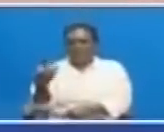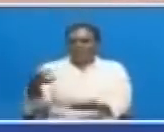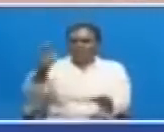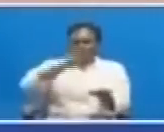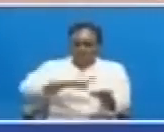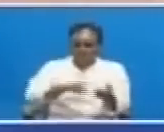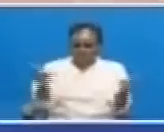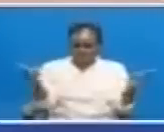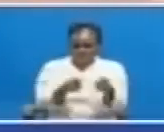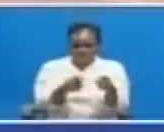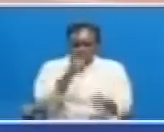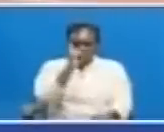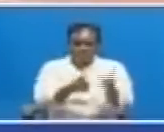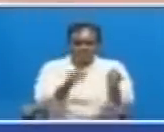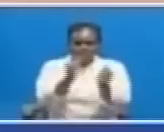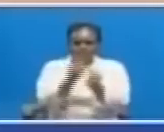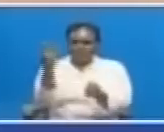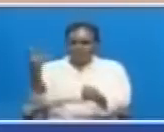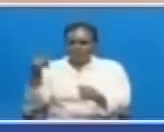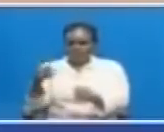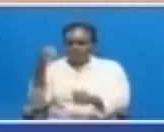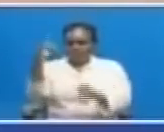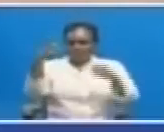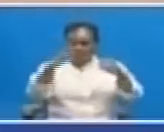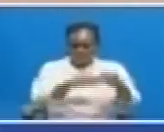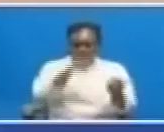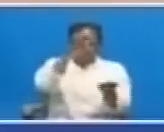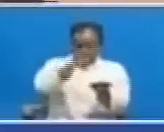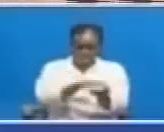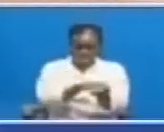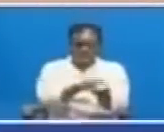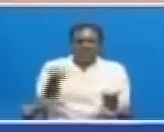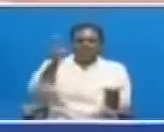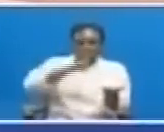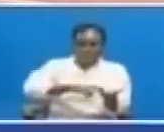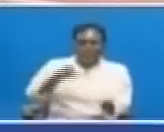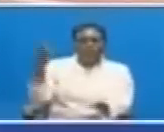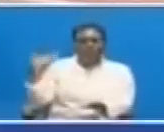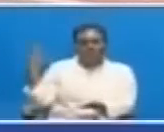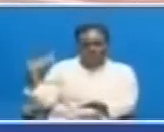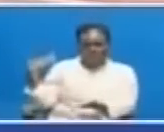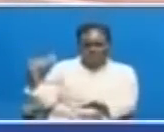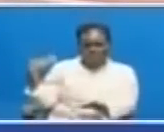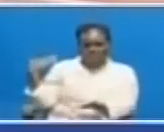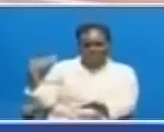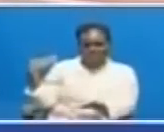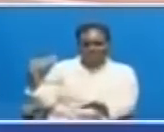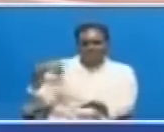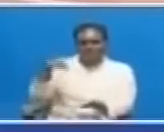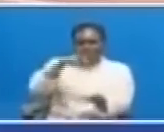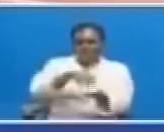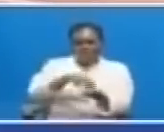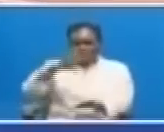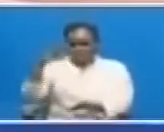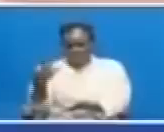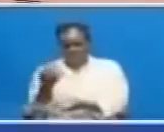in the short races, clocking 14.08 seconds, lowering veteran prison striker Florence Wasike's record. Wasike finished third in